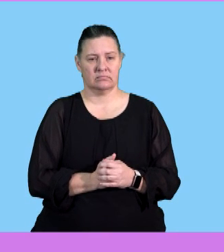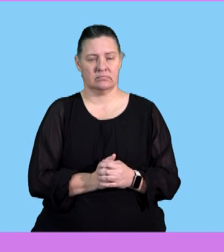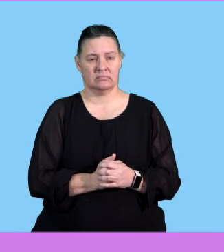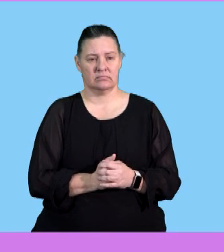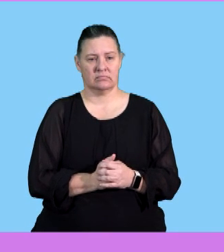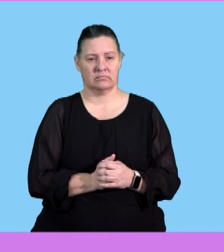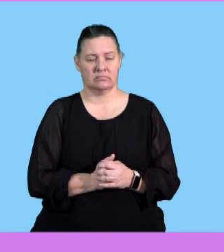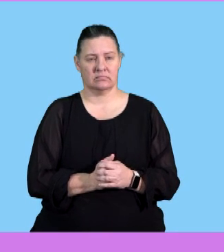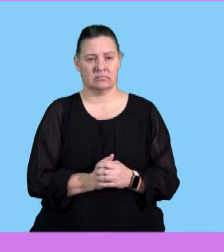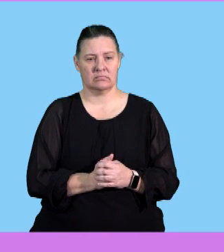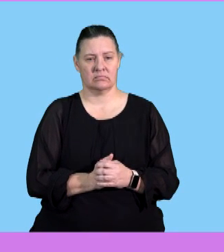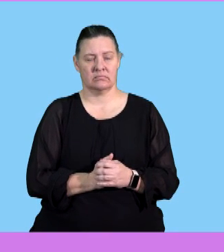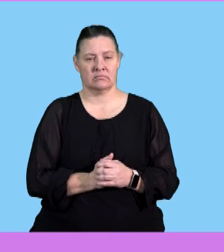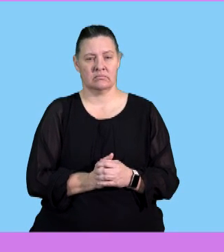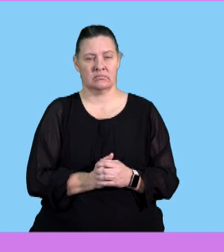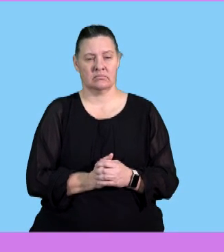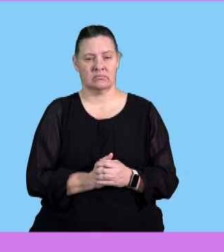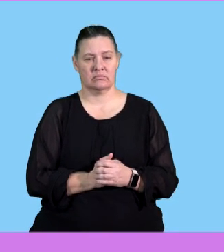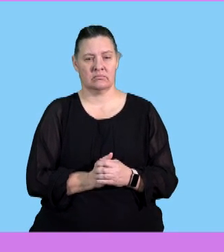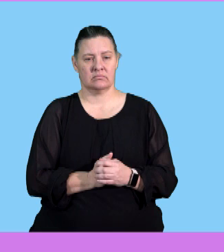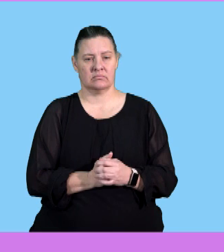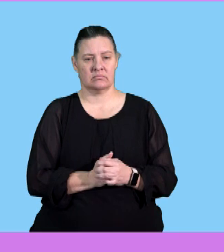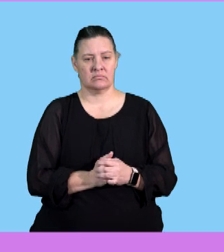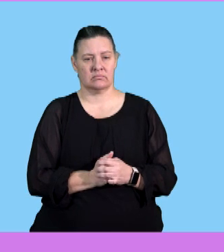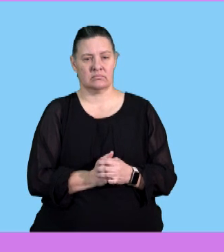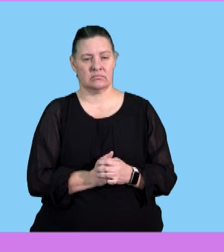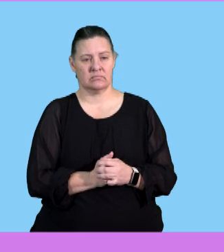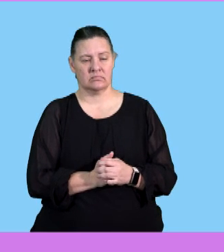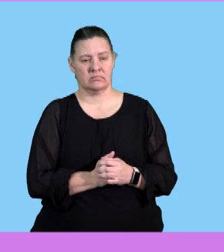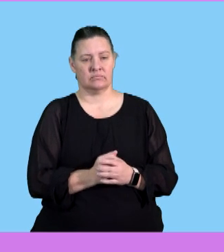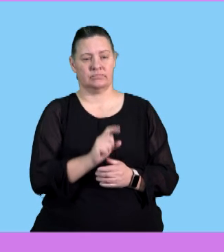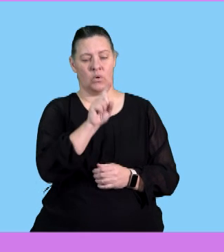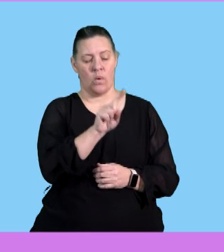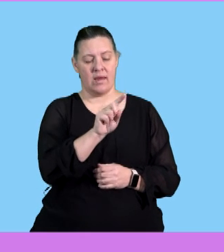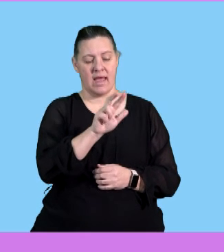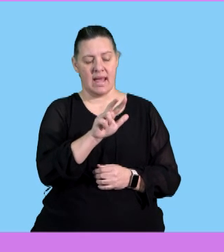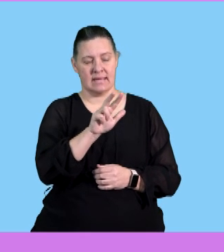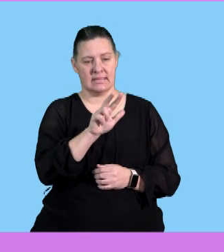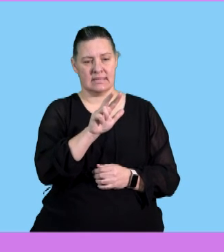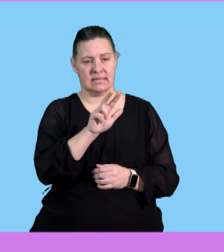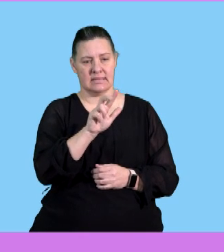us multiply. So we are having our